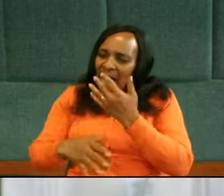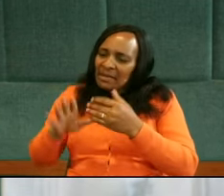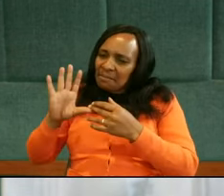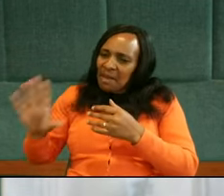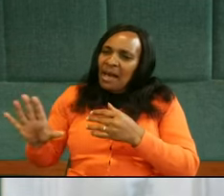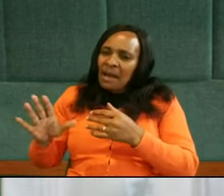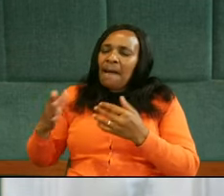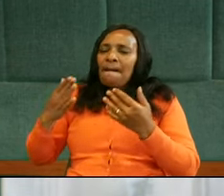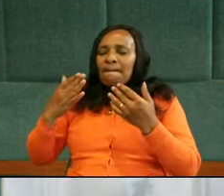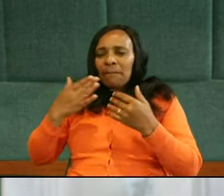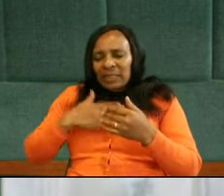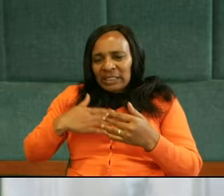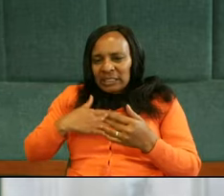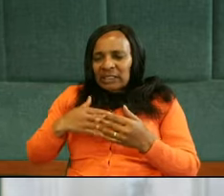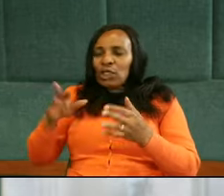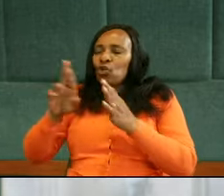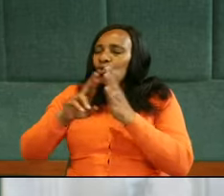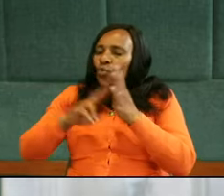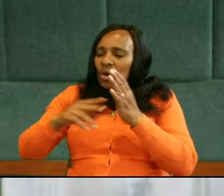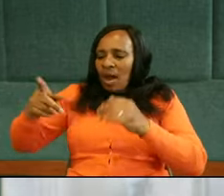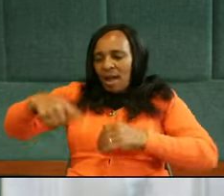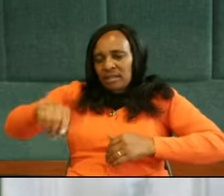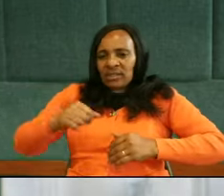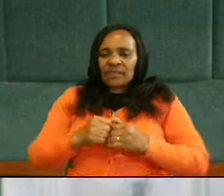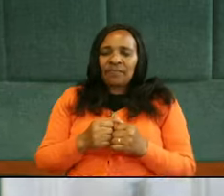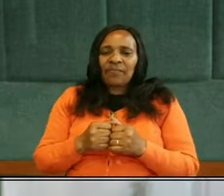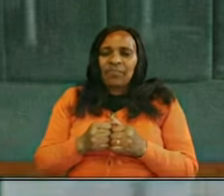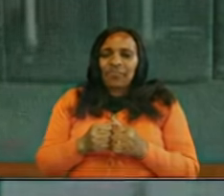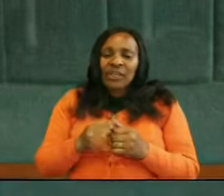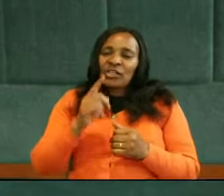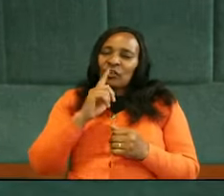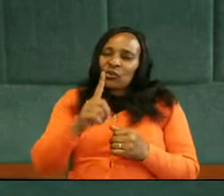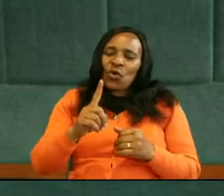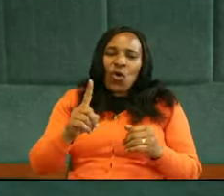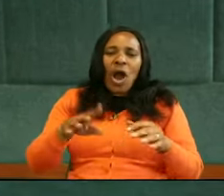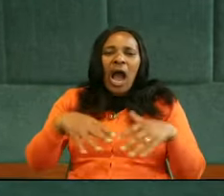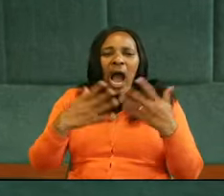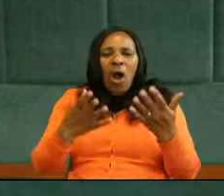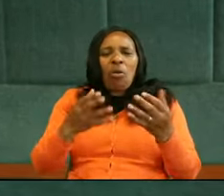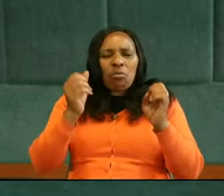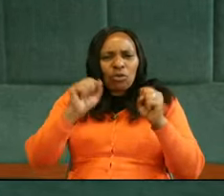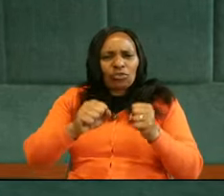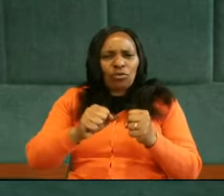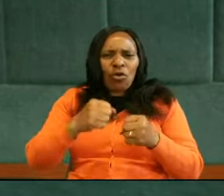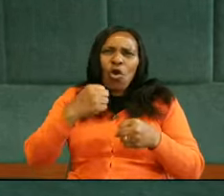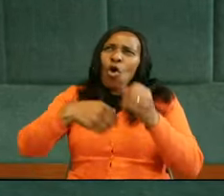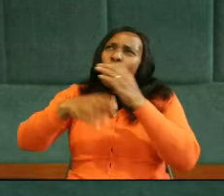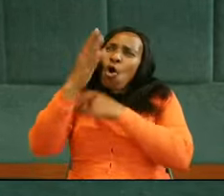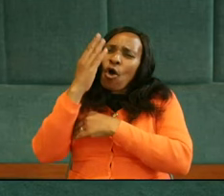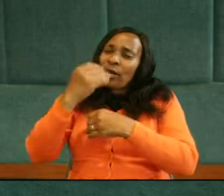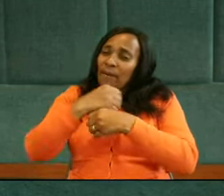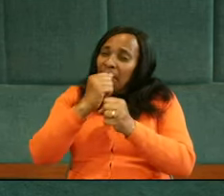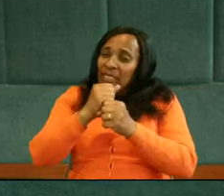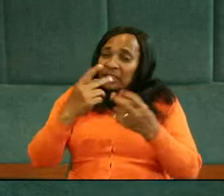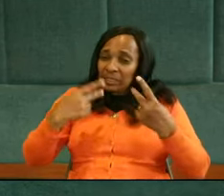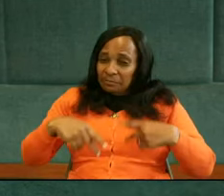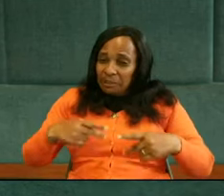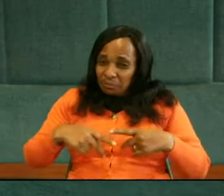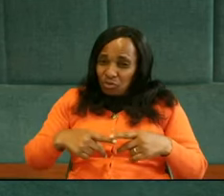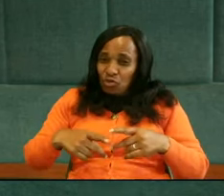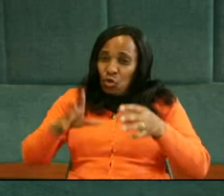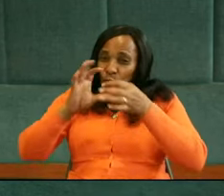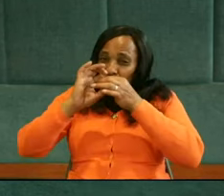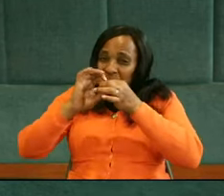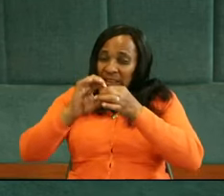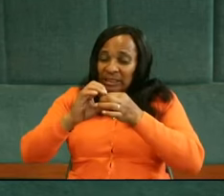flesh, please rule over us. Mm-hmm. Yeah. All right. So it's how we relate with God that makes people want to be in your